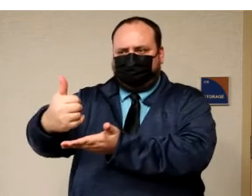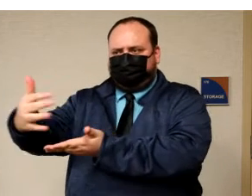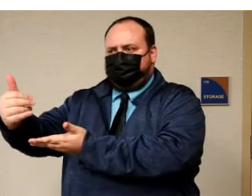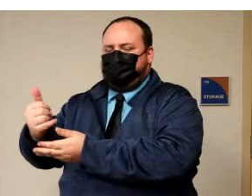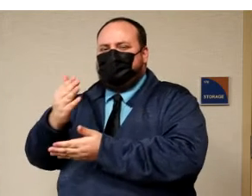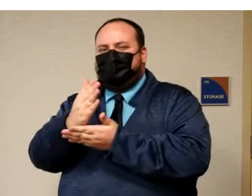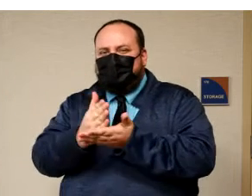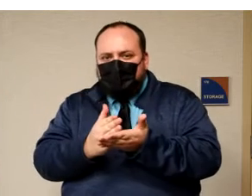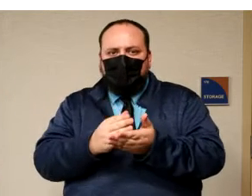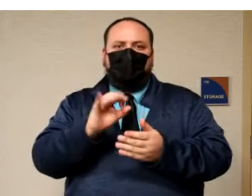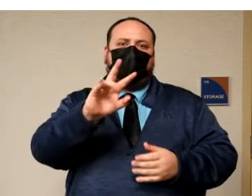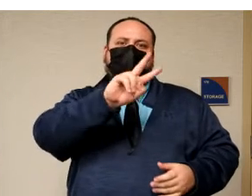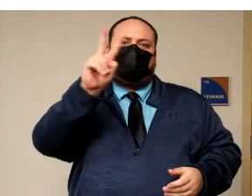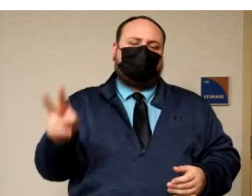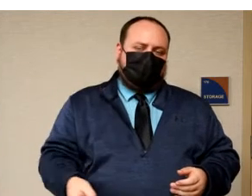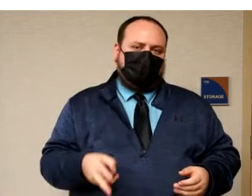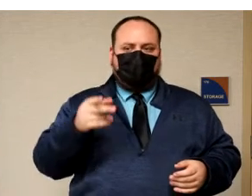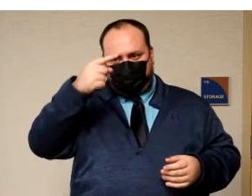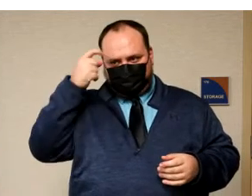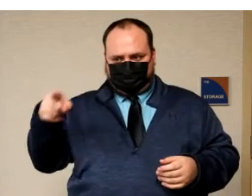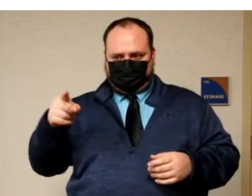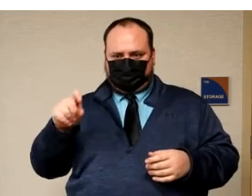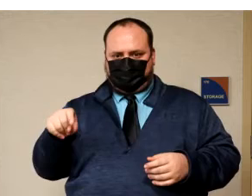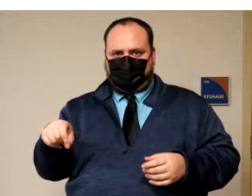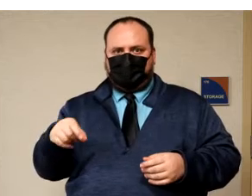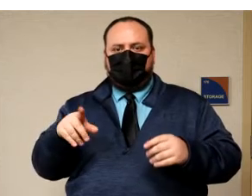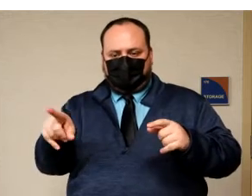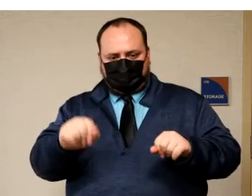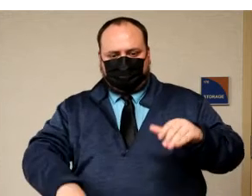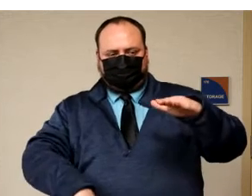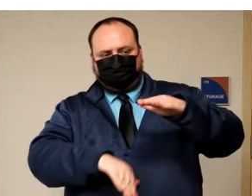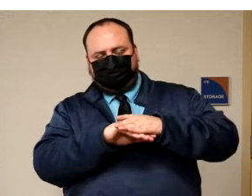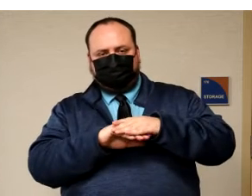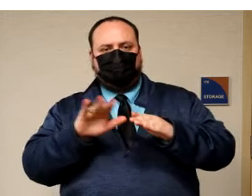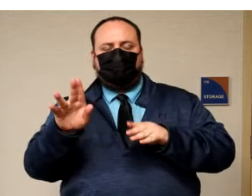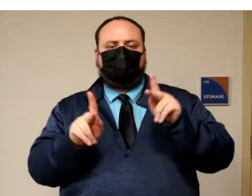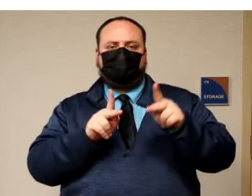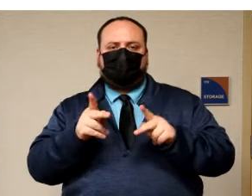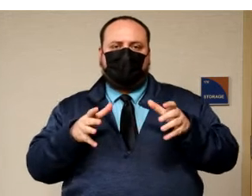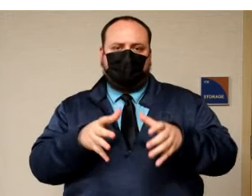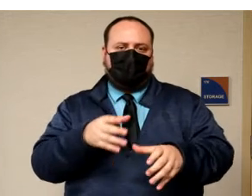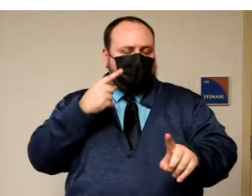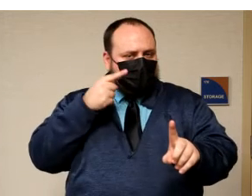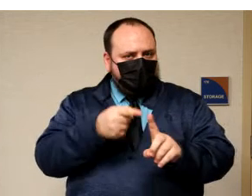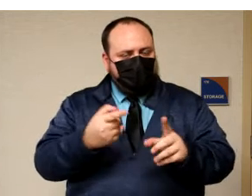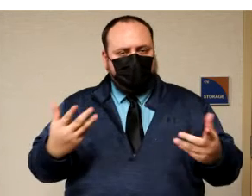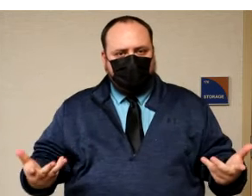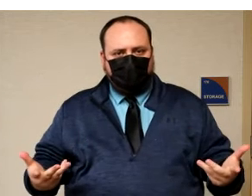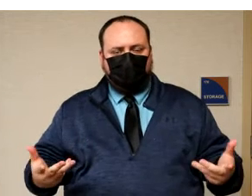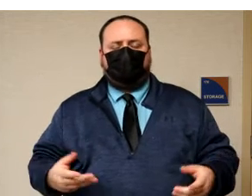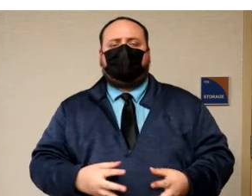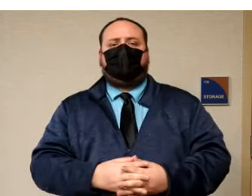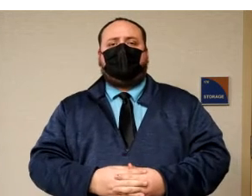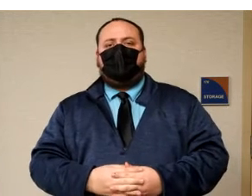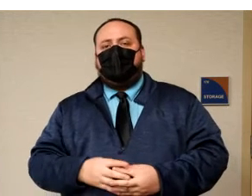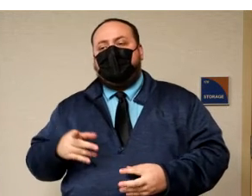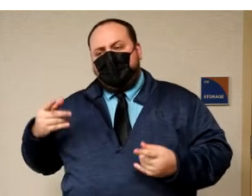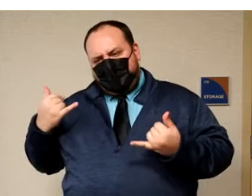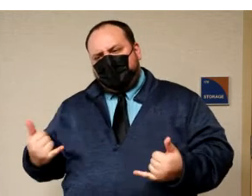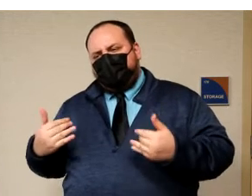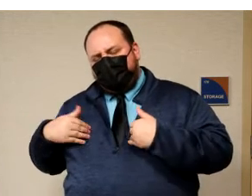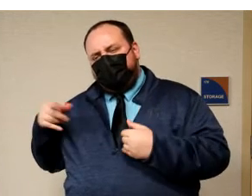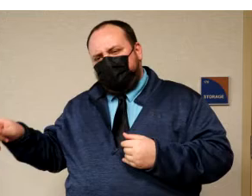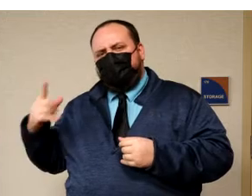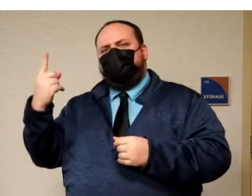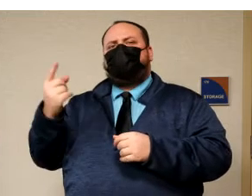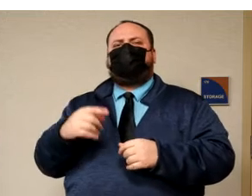of Visalia that it needs to reach its population goal. And then we have this one labeled